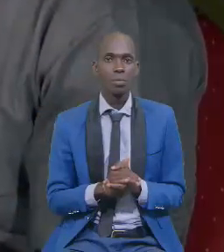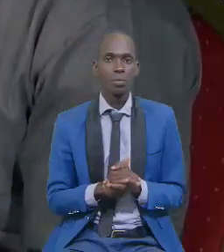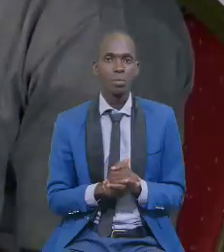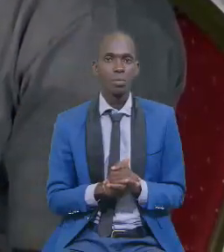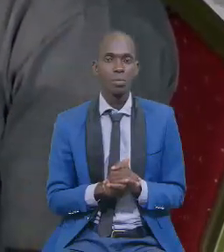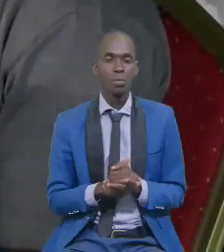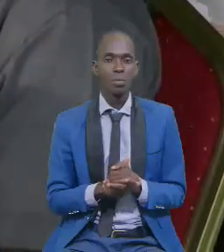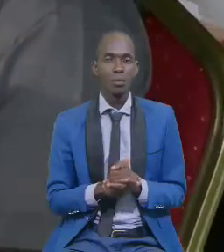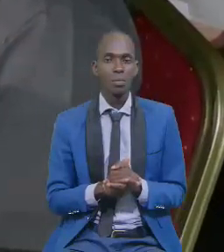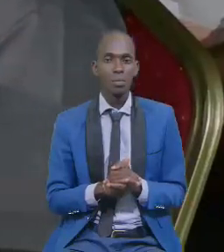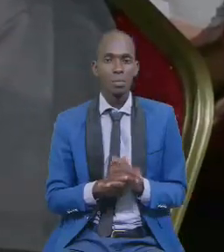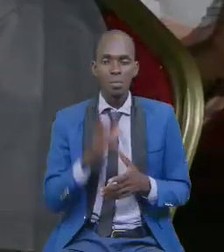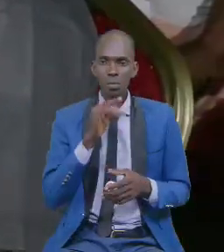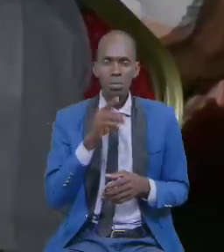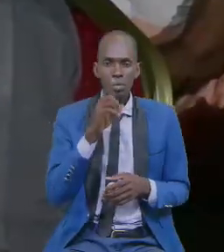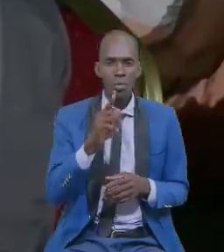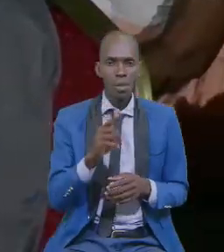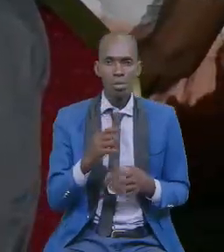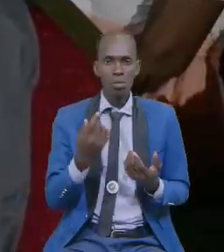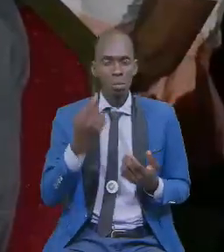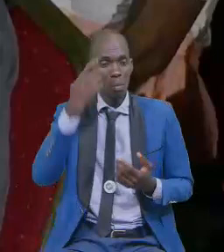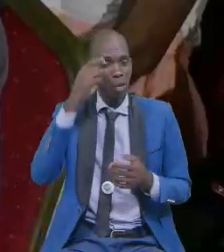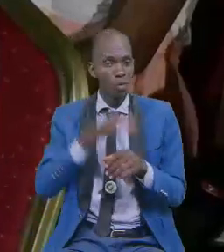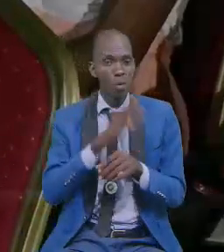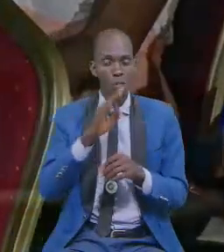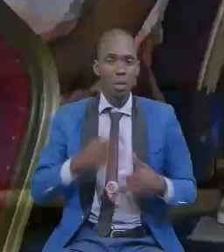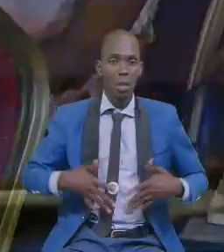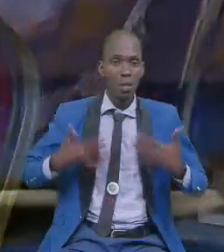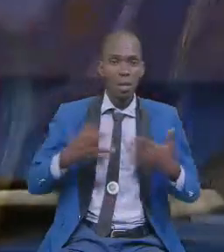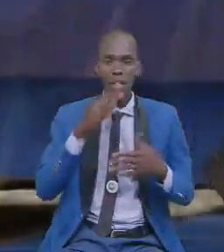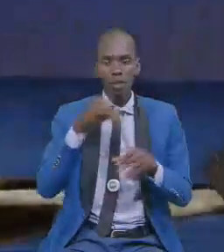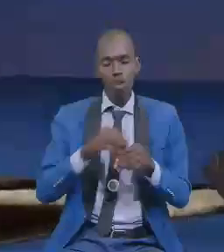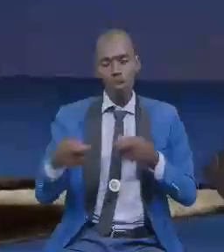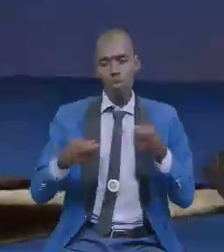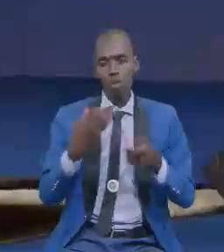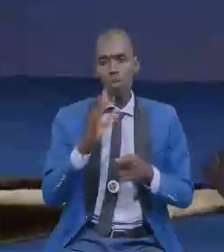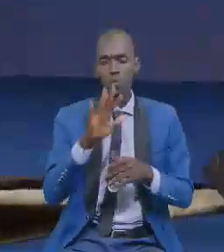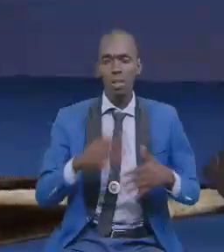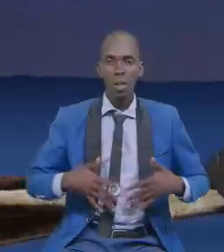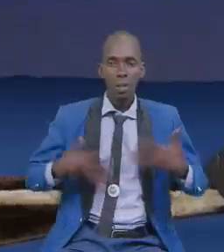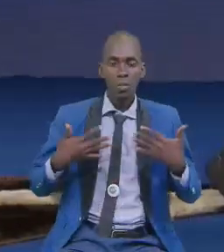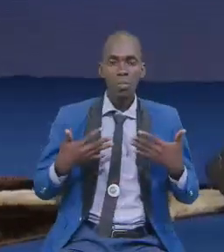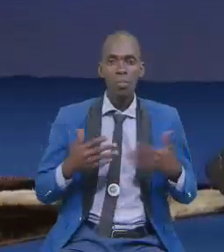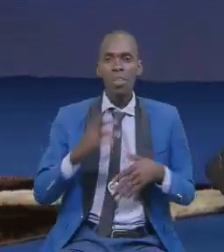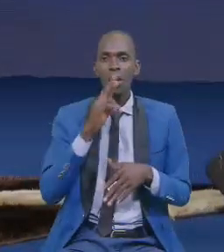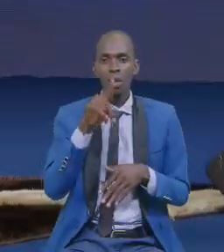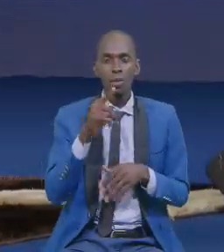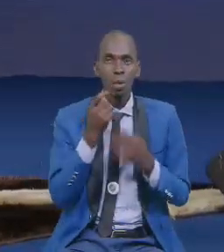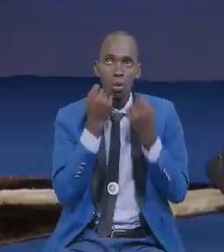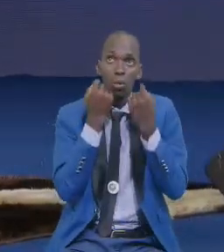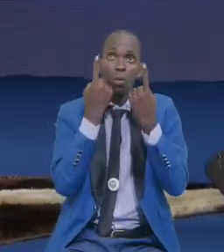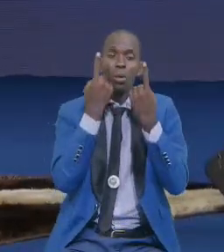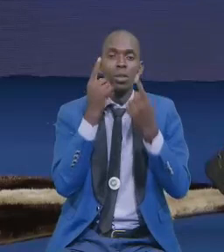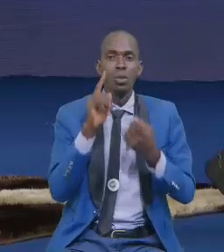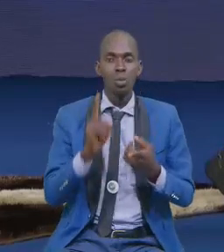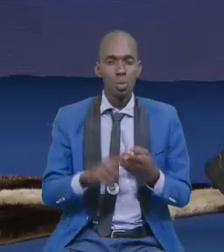Are you conscious of your life? Are you in control of your life? Are you awakened to what you are doing